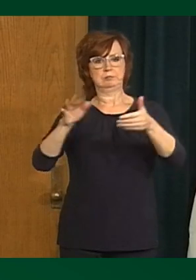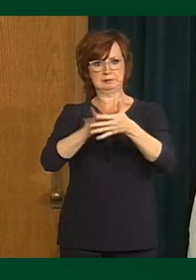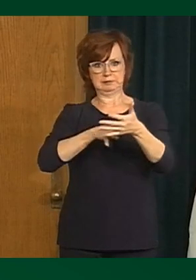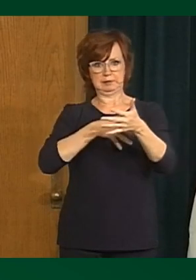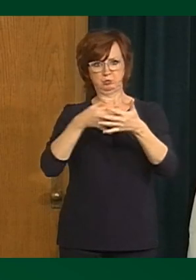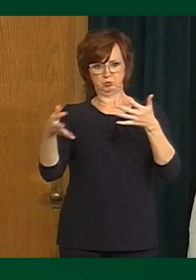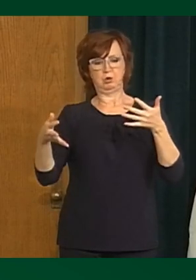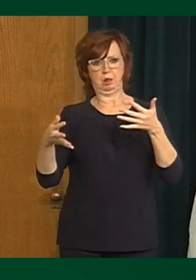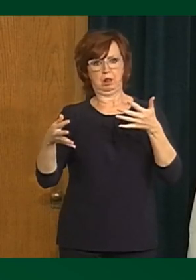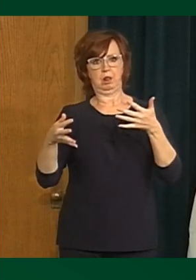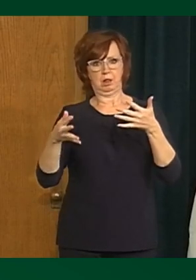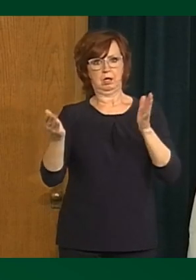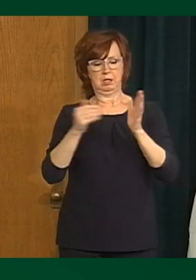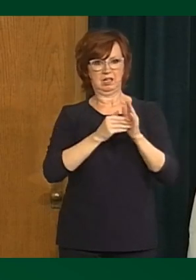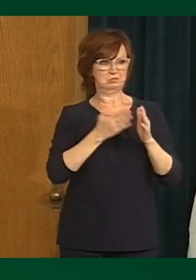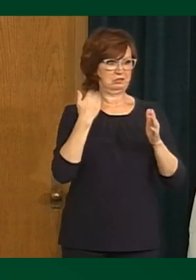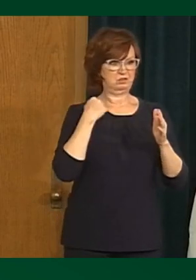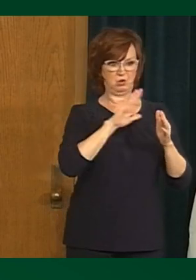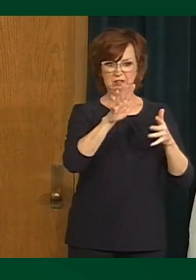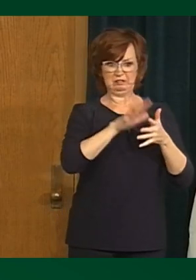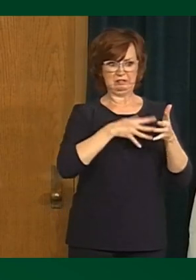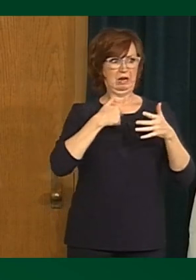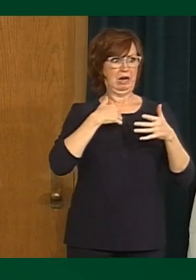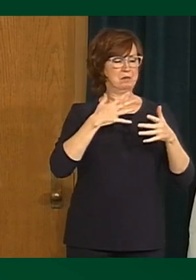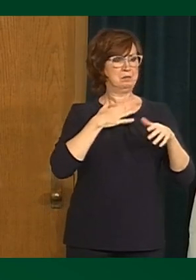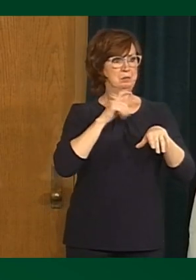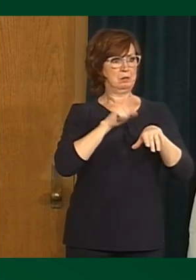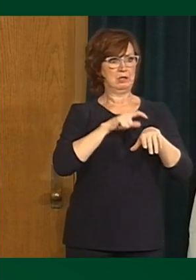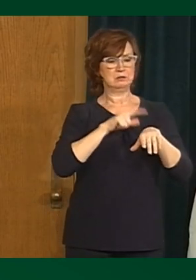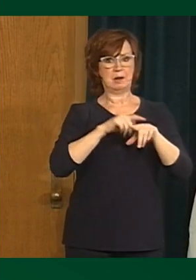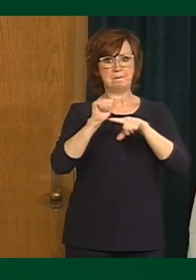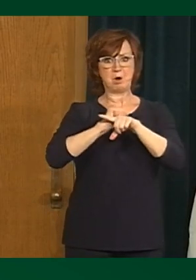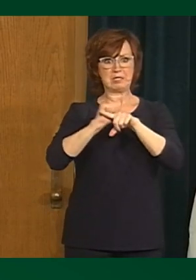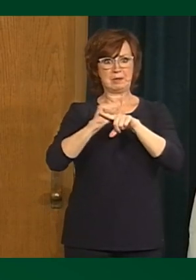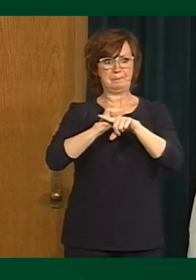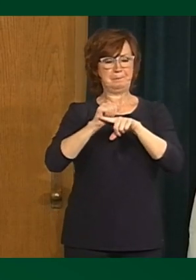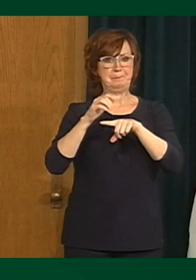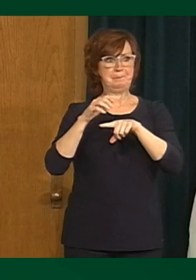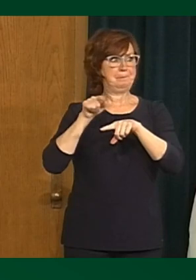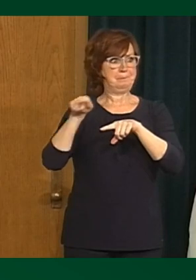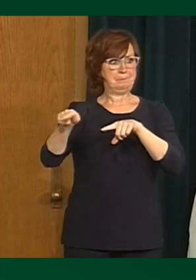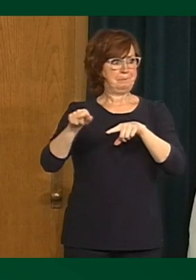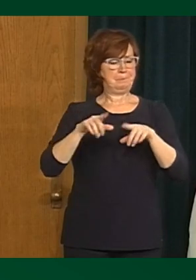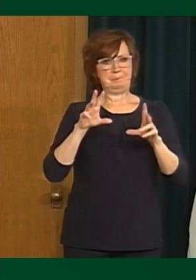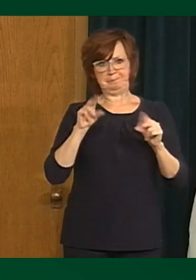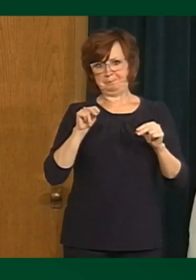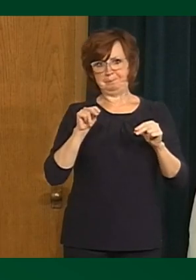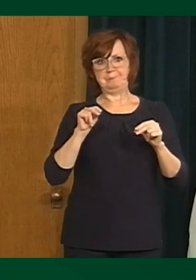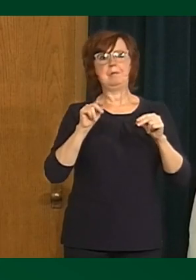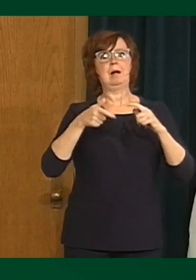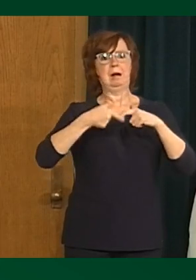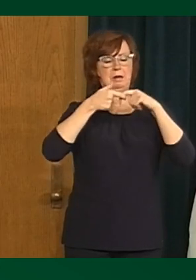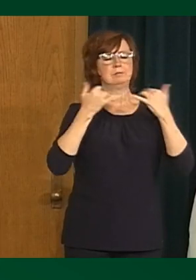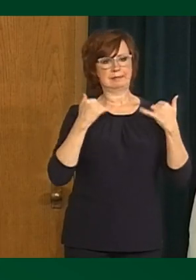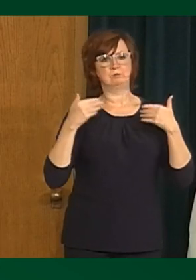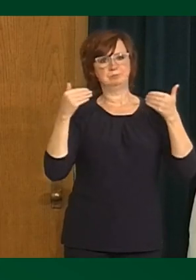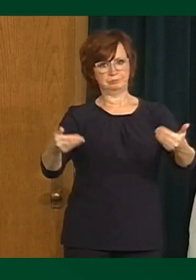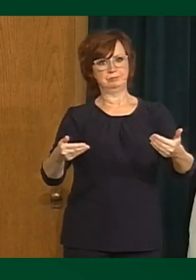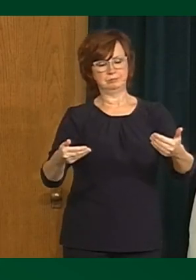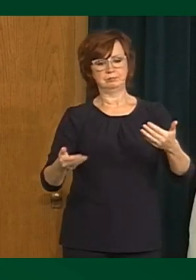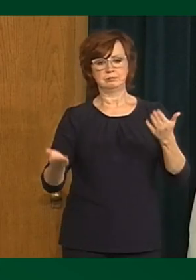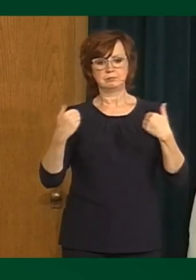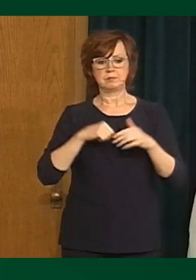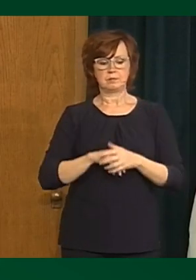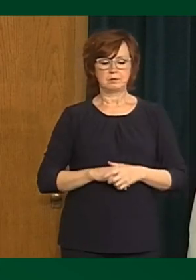across this province that are needing these services that have been on hold for a number of weeks. During the first phase of resumption, we plan